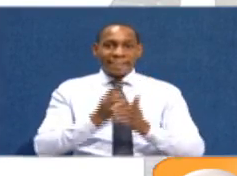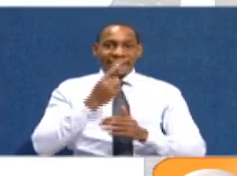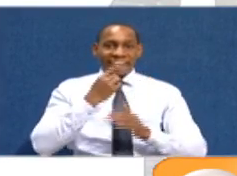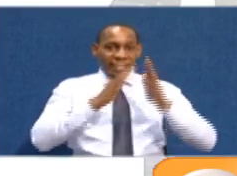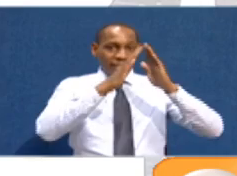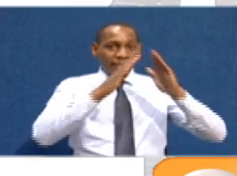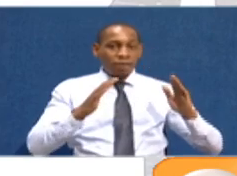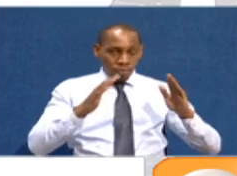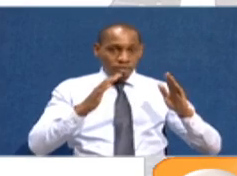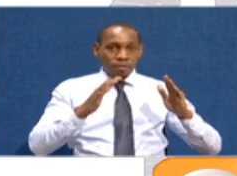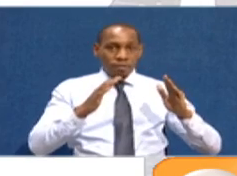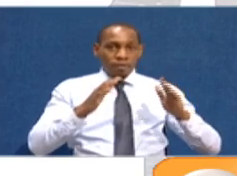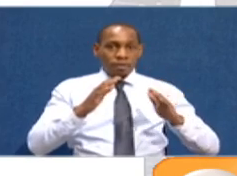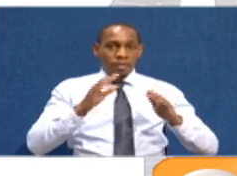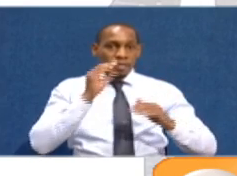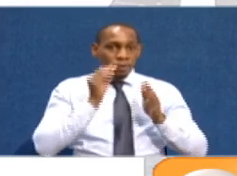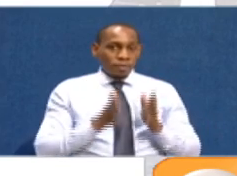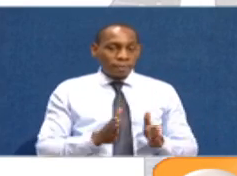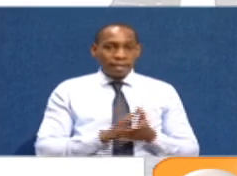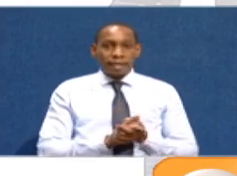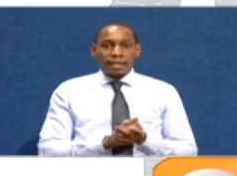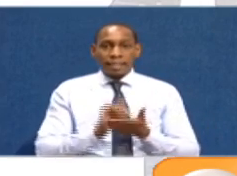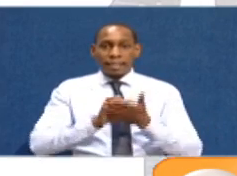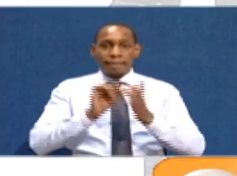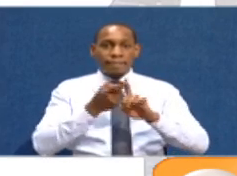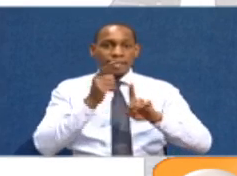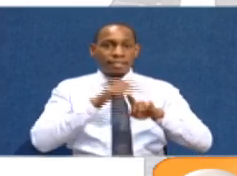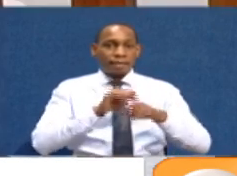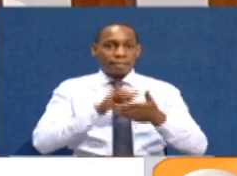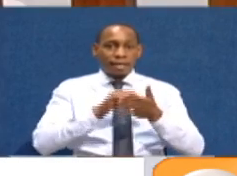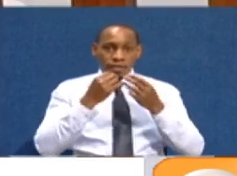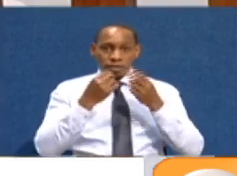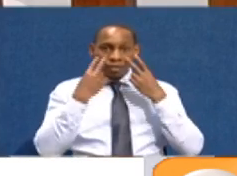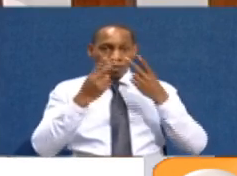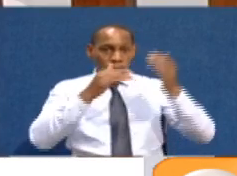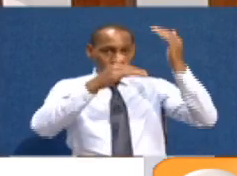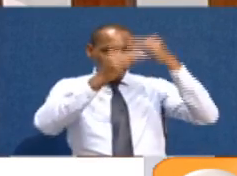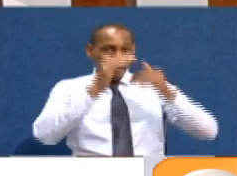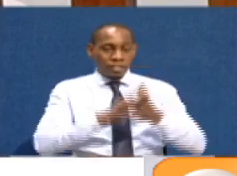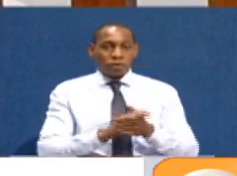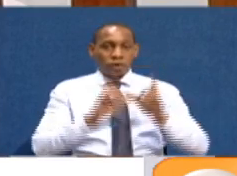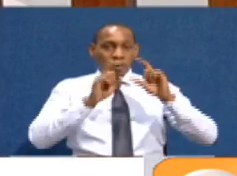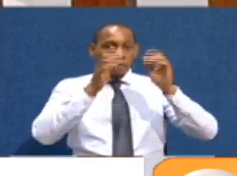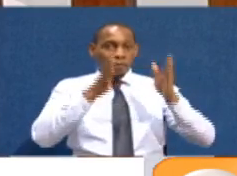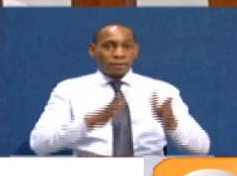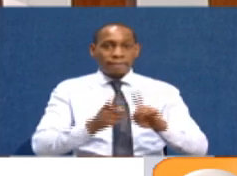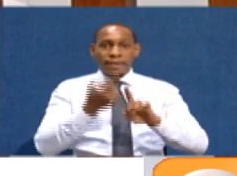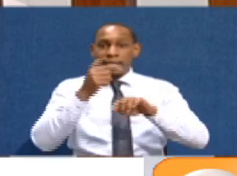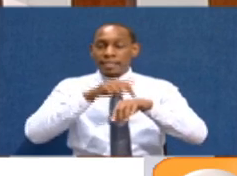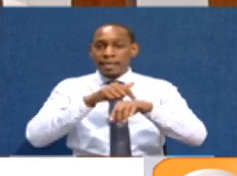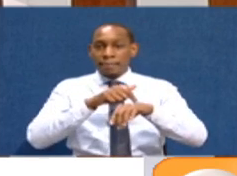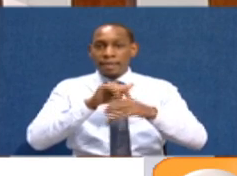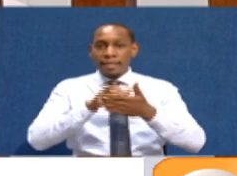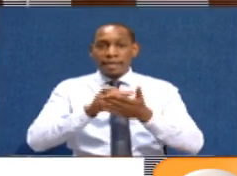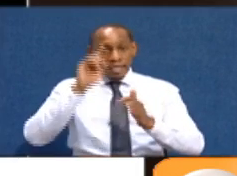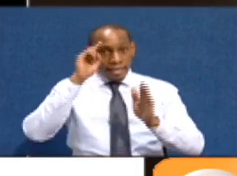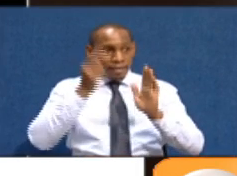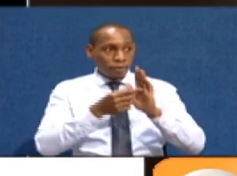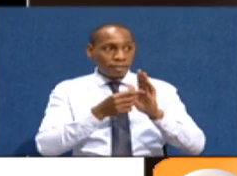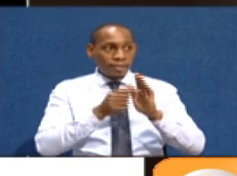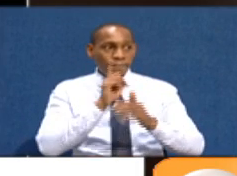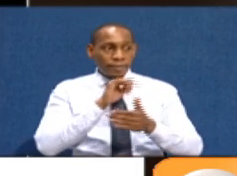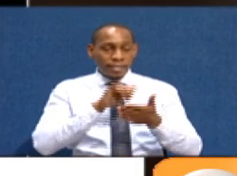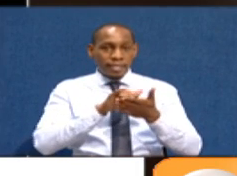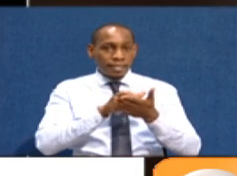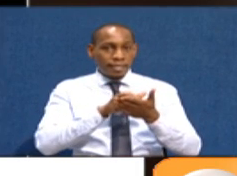Correspondents' Right. Dinner. And we have all these pillows. Actually, the first time I found out that she was a professional, well, I knew she was a photographer, but the first time I realized the